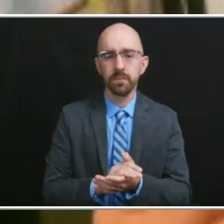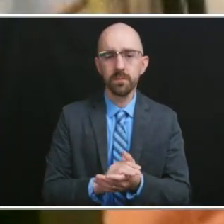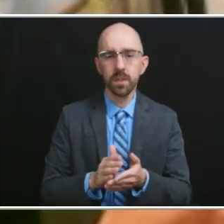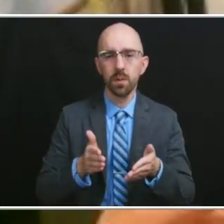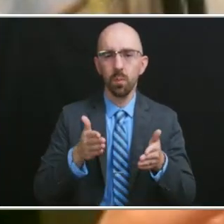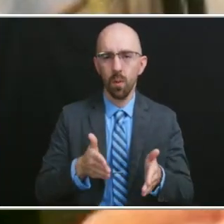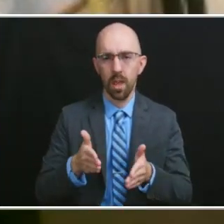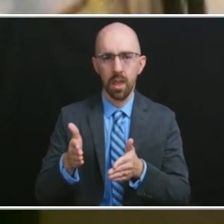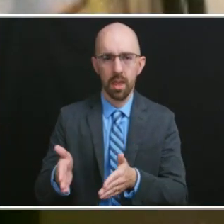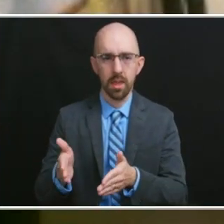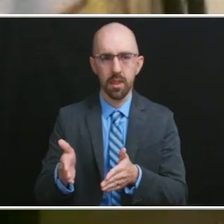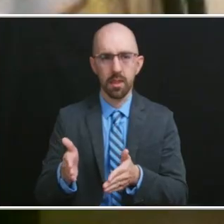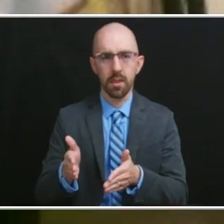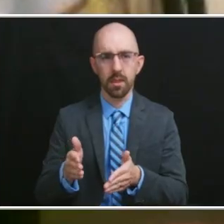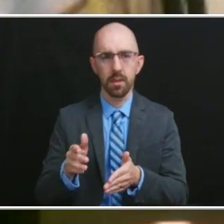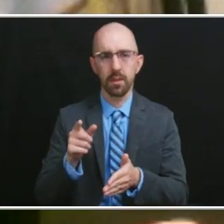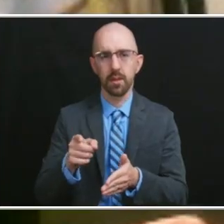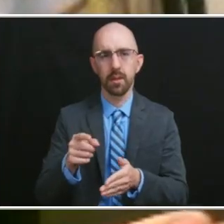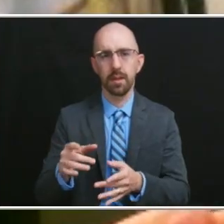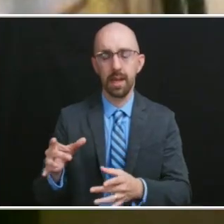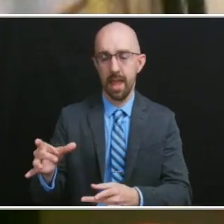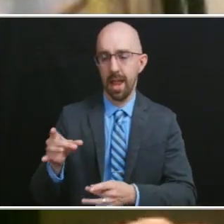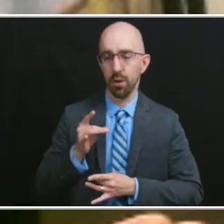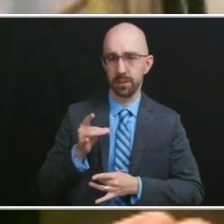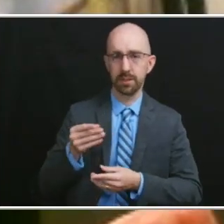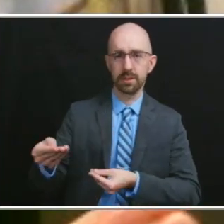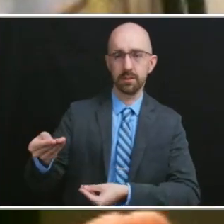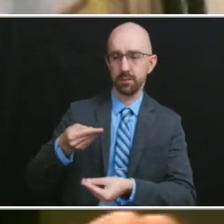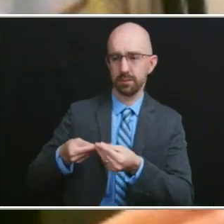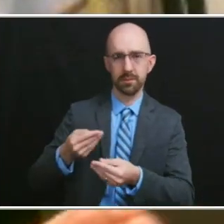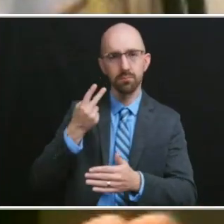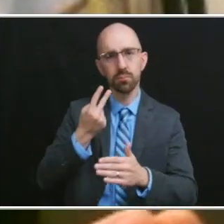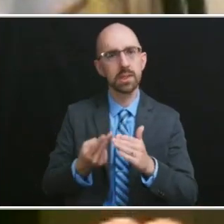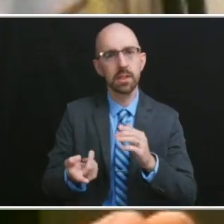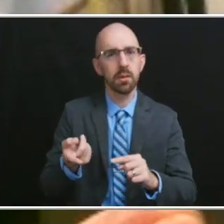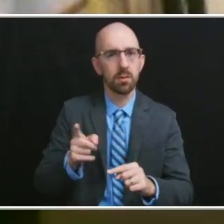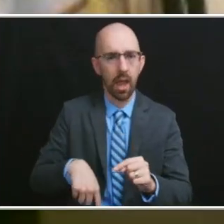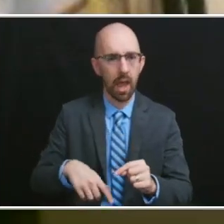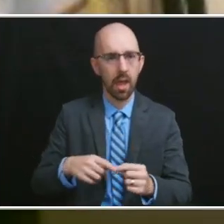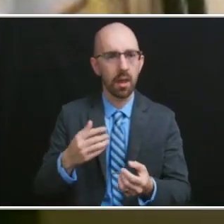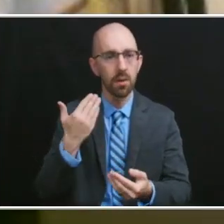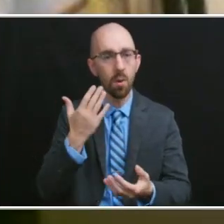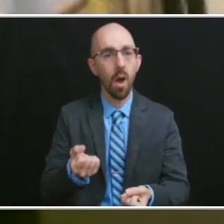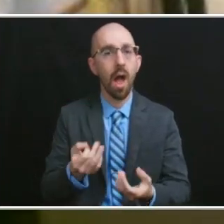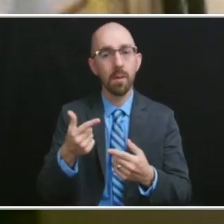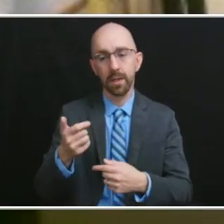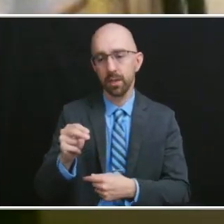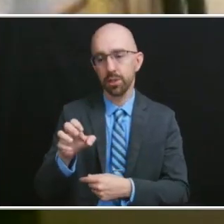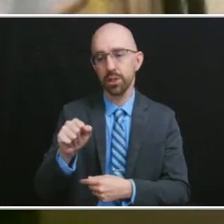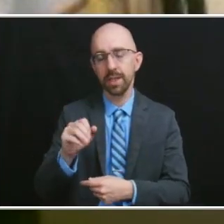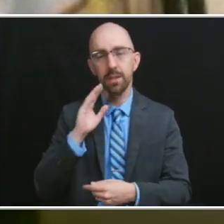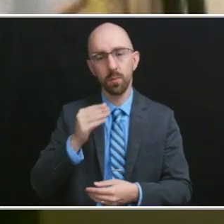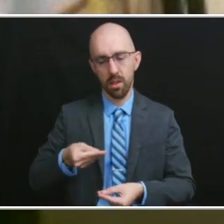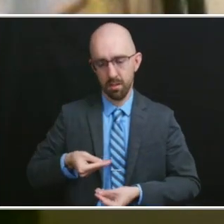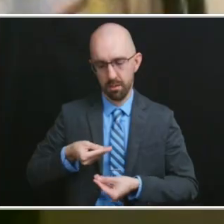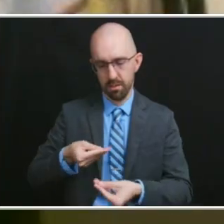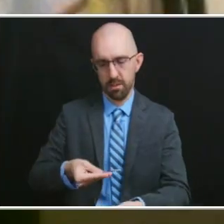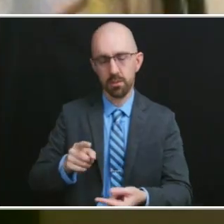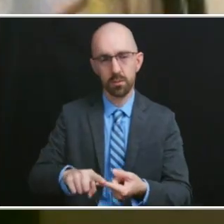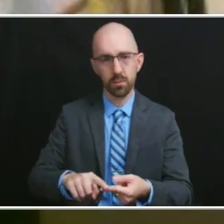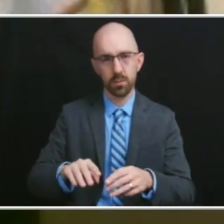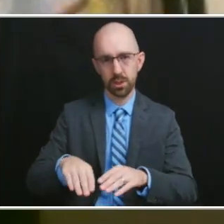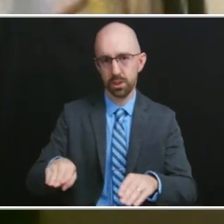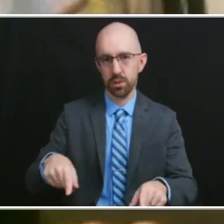the mode of inheritance is unpredictable. You don't know how many of those genes are going to be transmitted to the offspring of the patient,